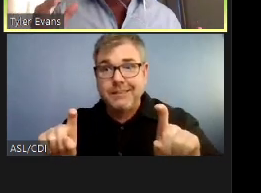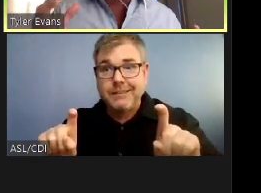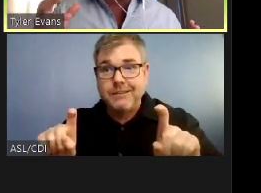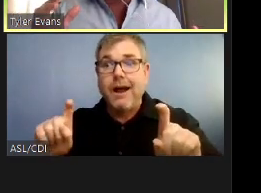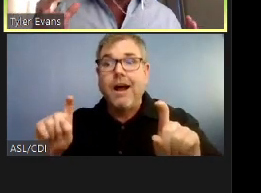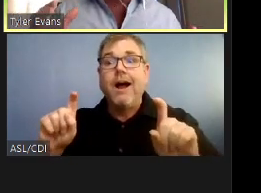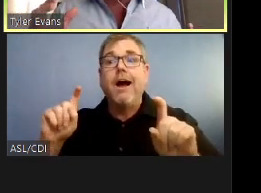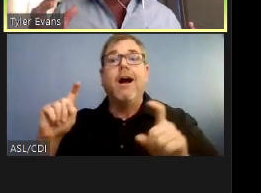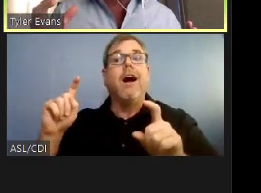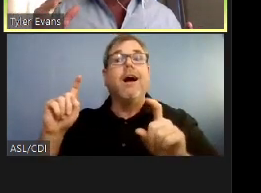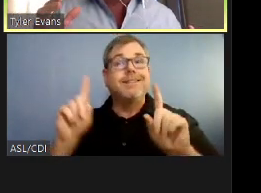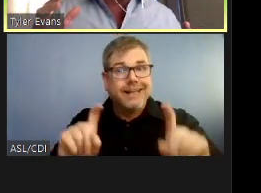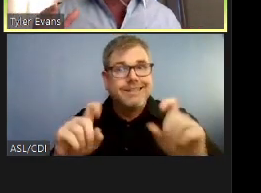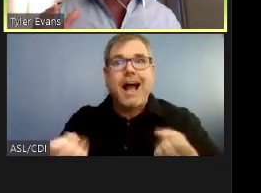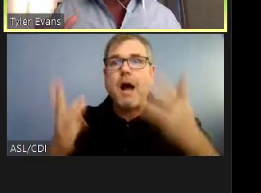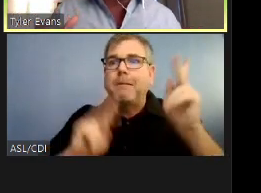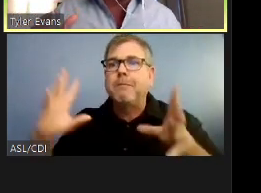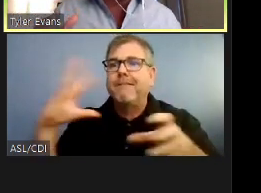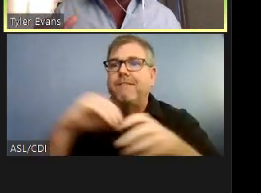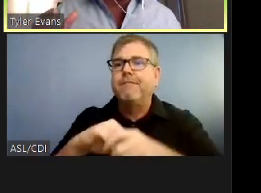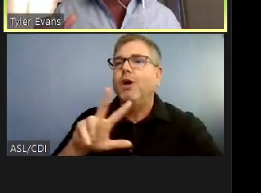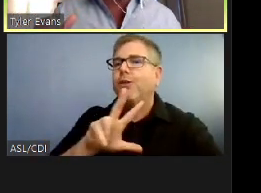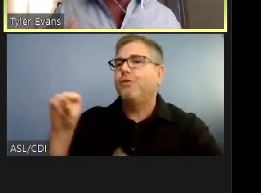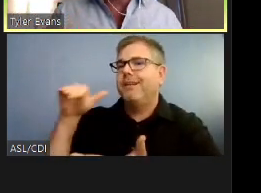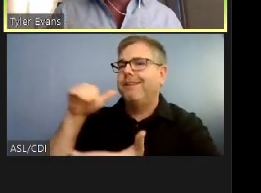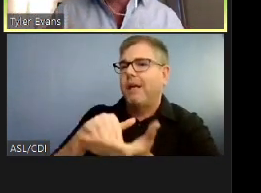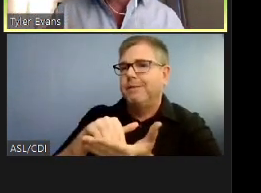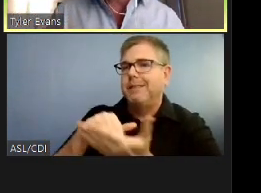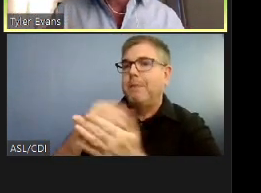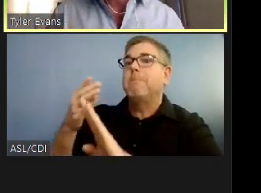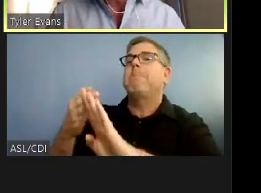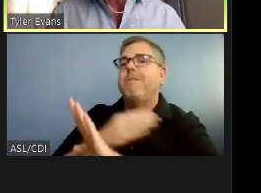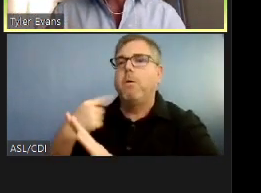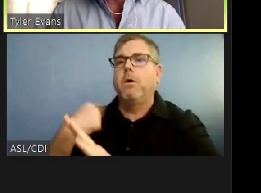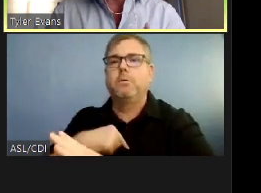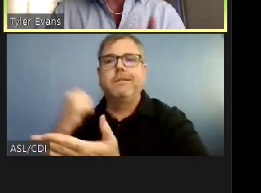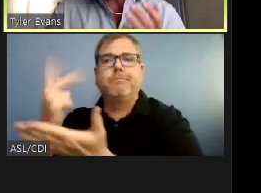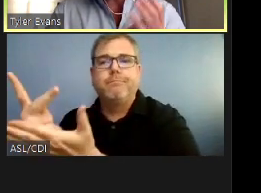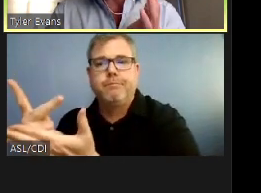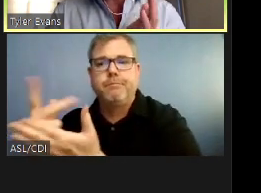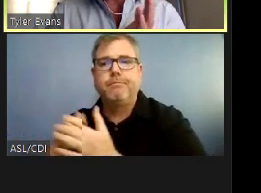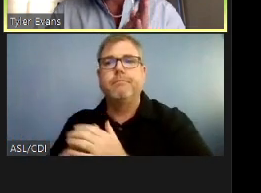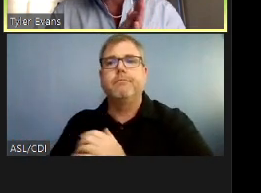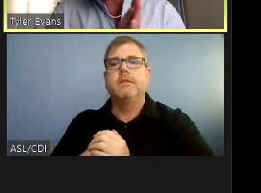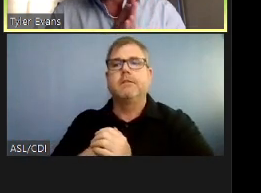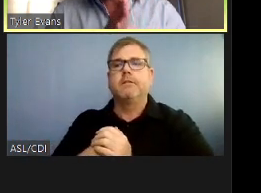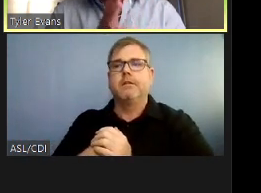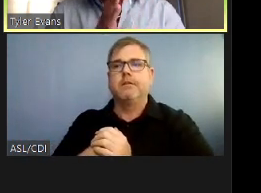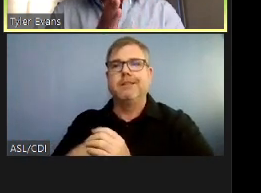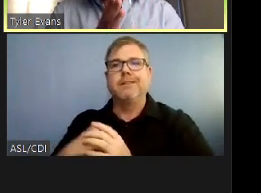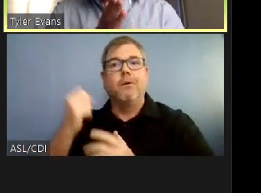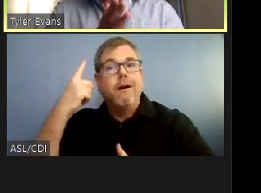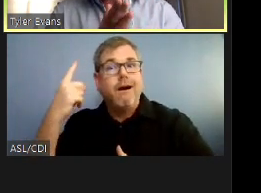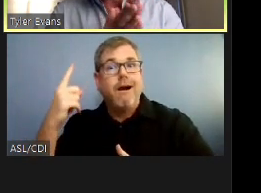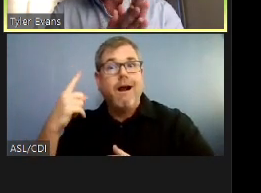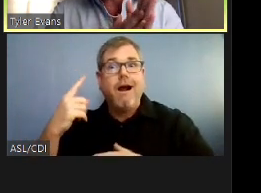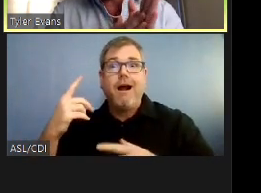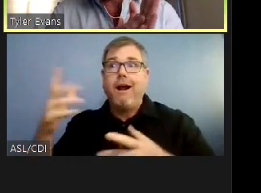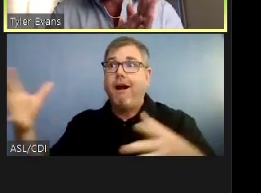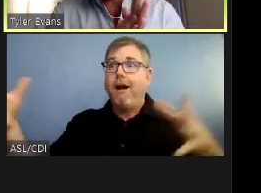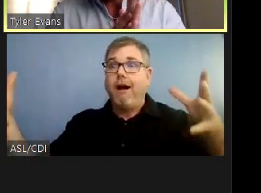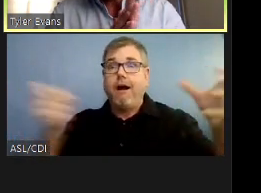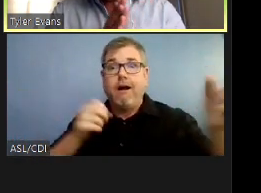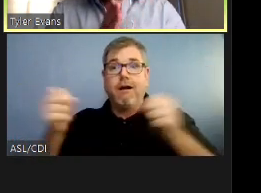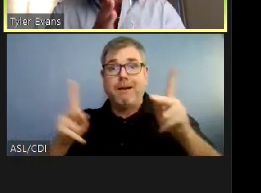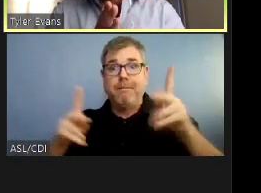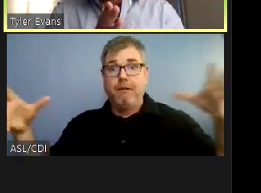Does this really reflect what America looks like, right, from a demographic standpoint? And so intentionally, it's meant